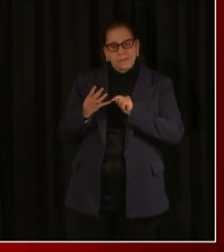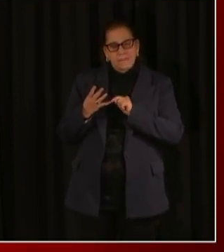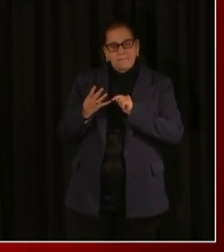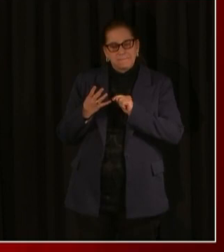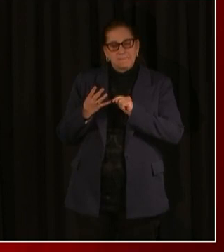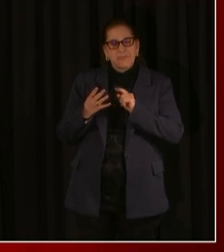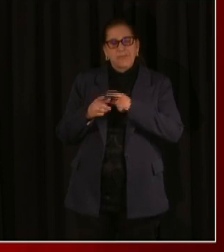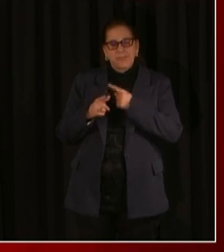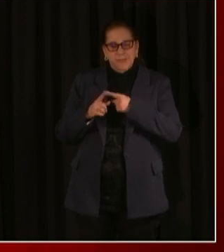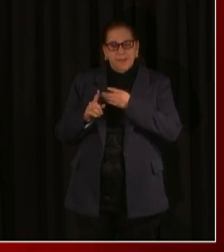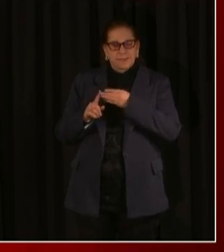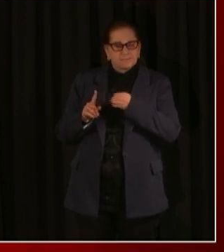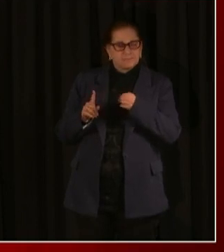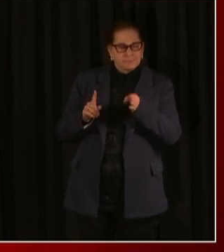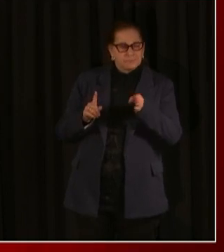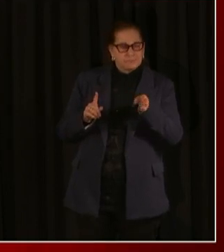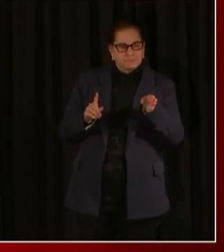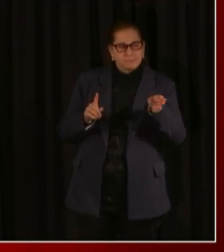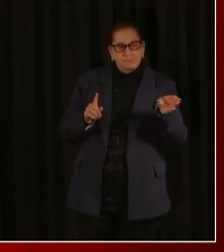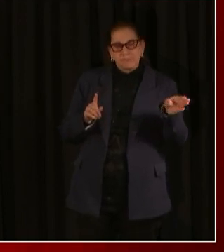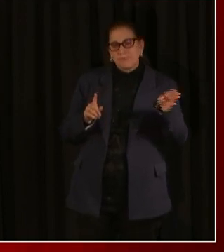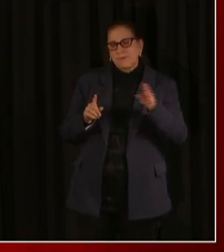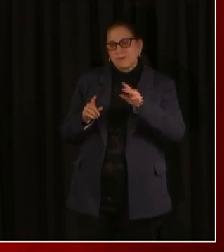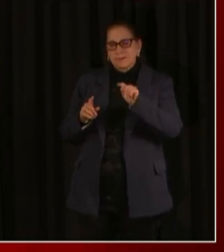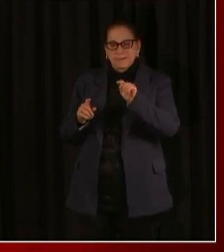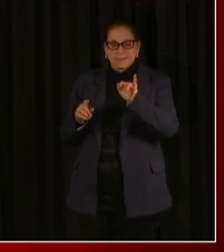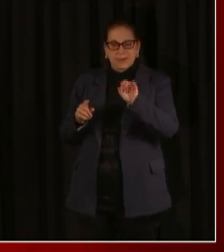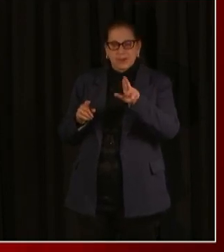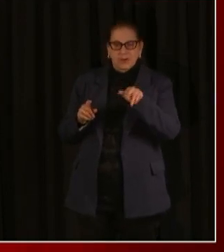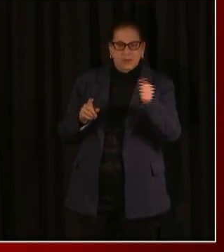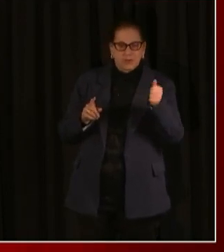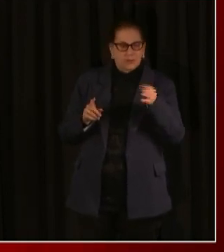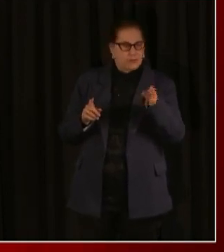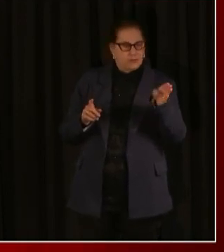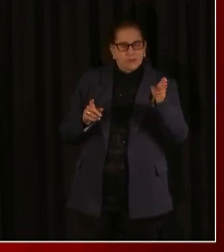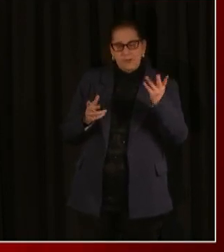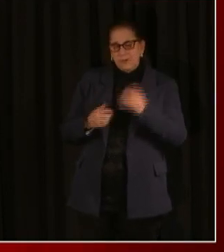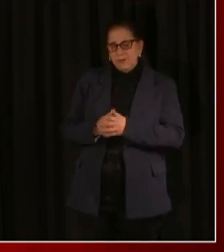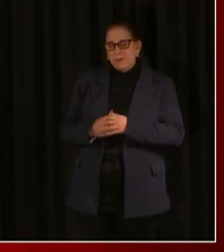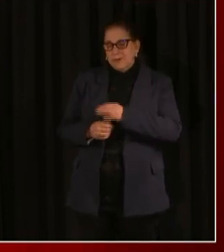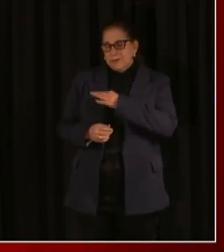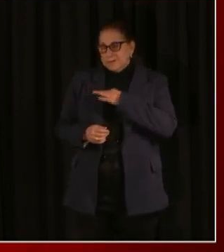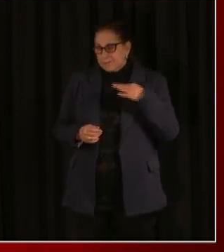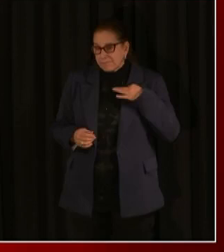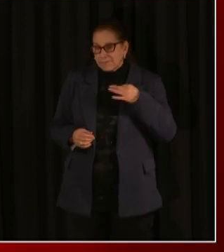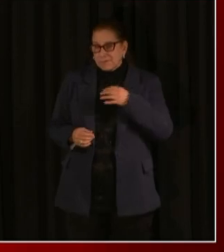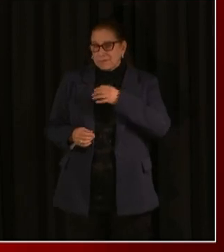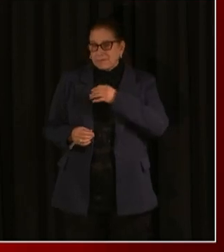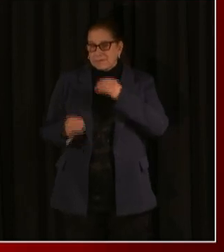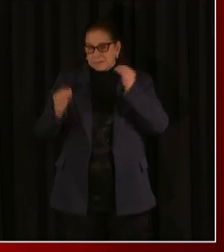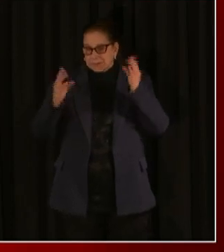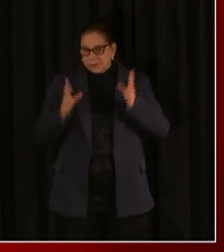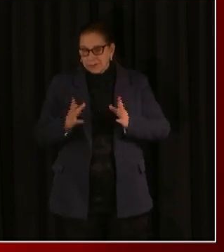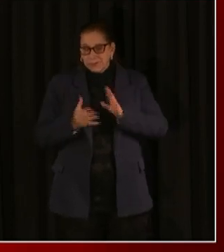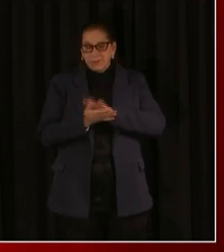how the amount of vaccine we receive really dictates how we're able to move through the